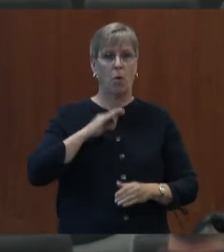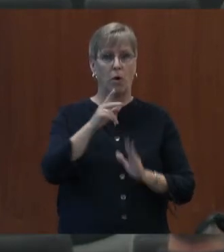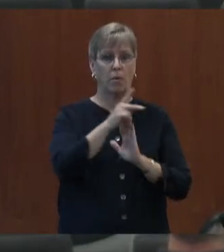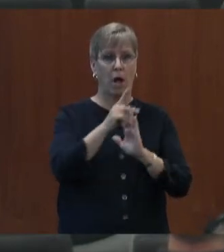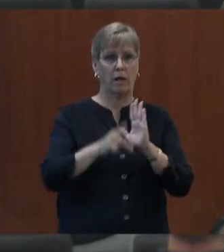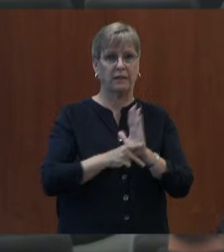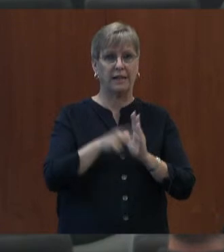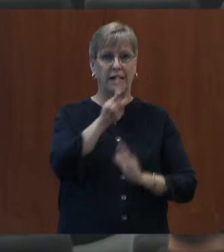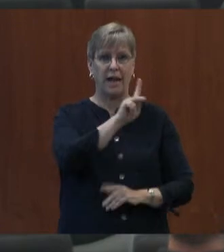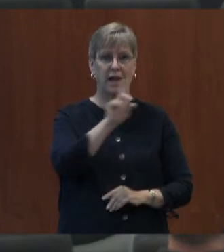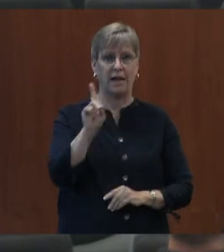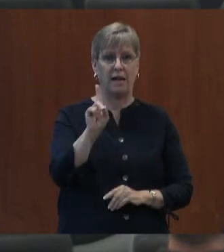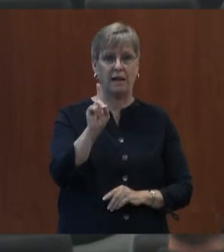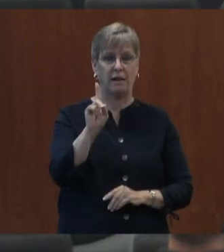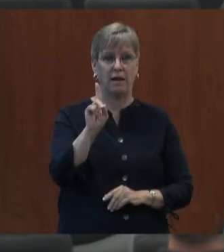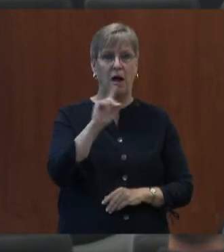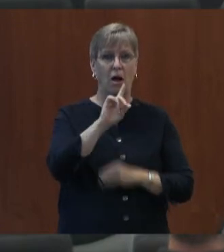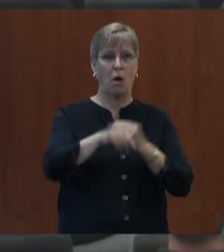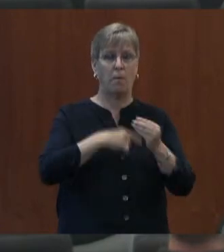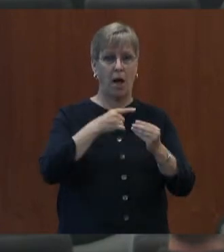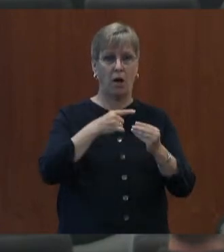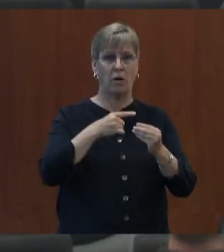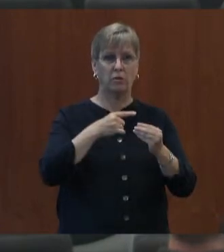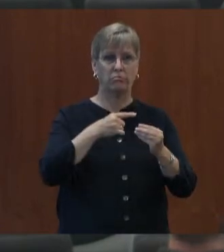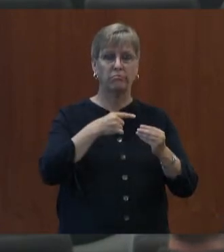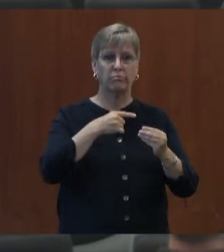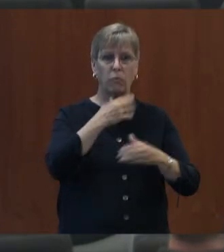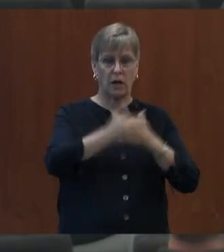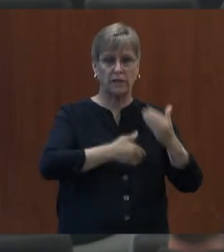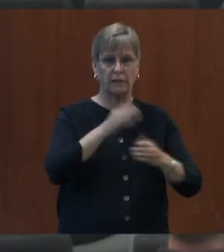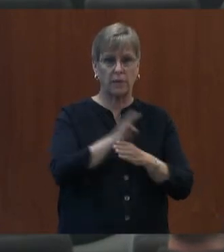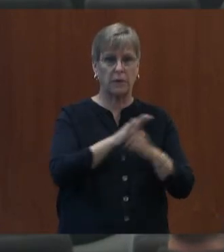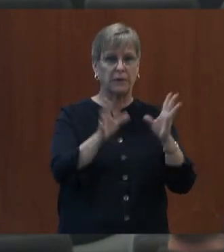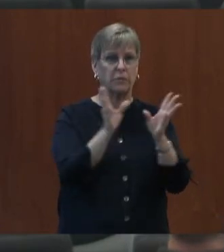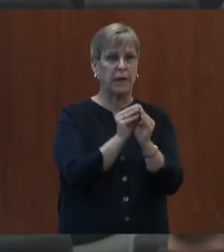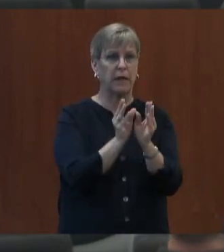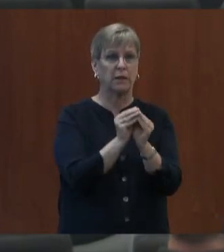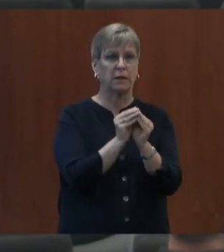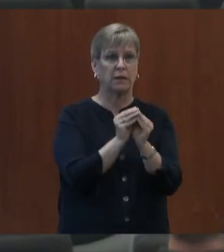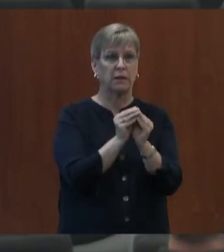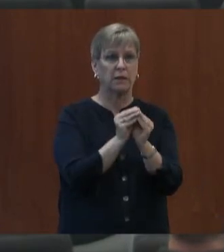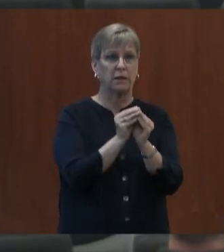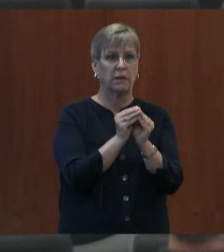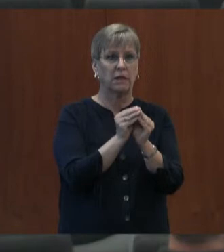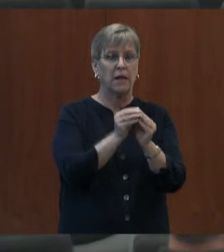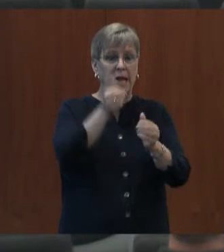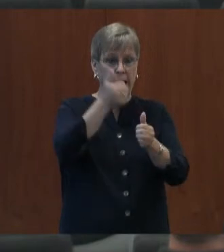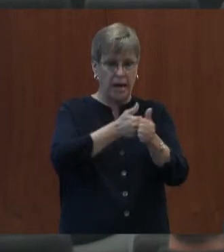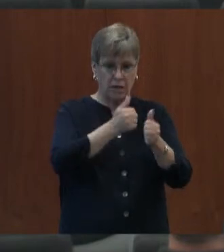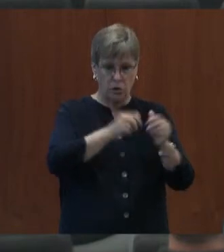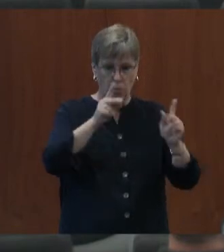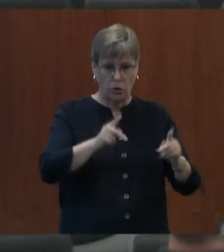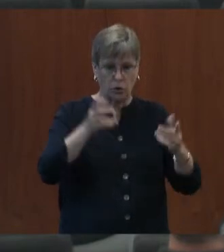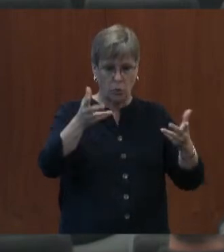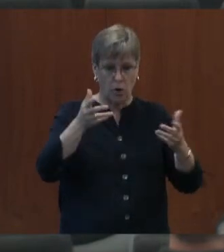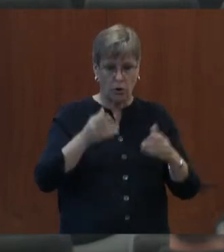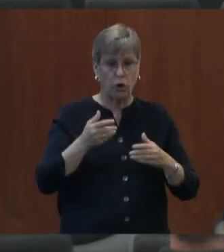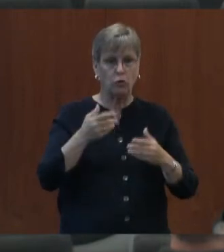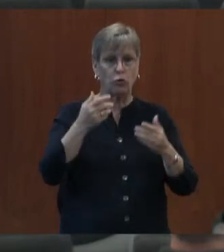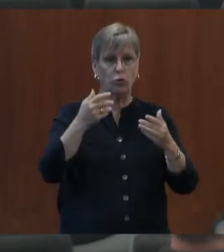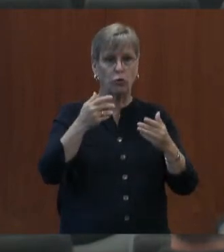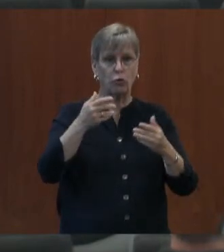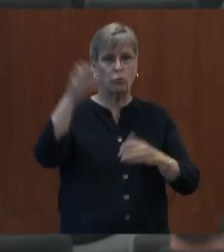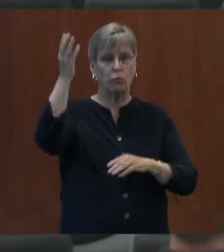KD regarding procedures at business meetings. Each person wishing to address the